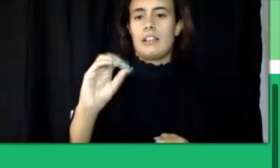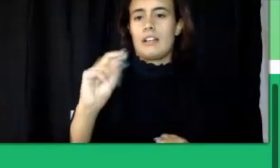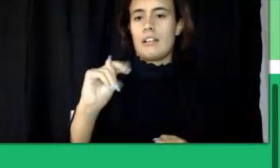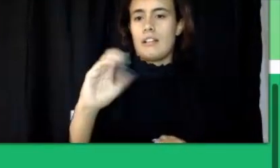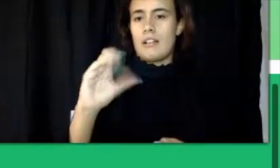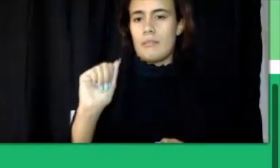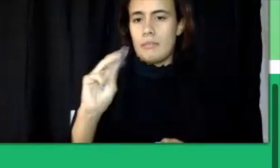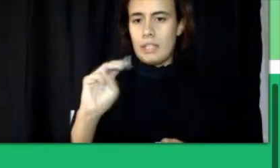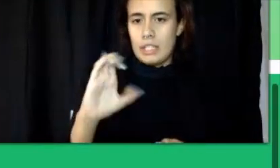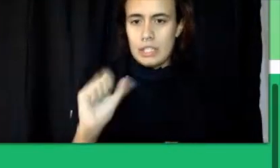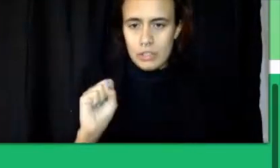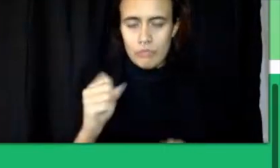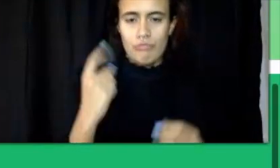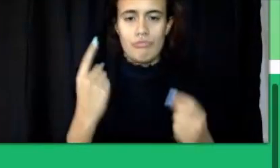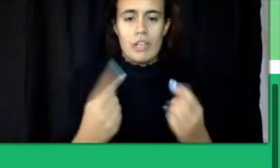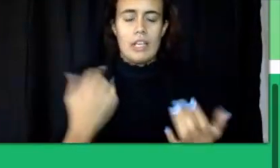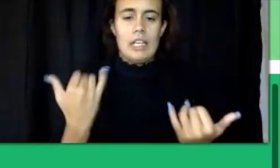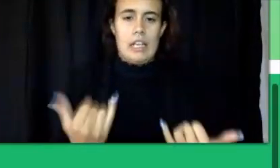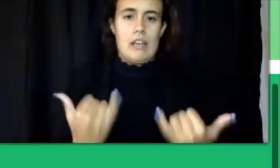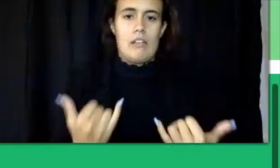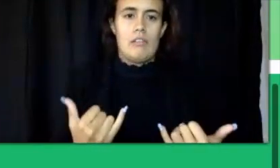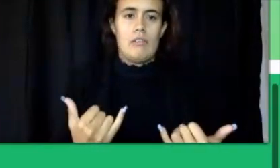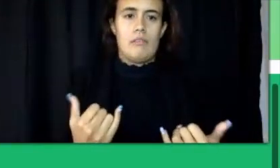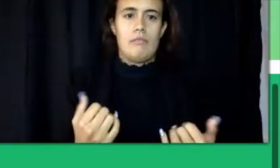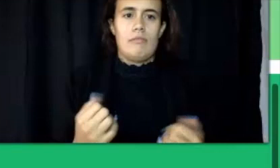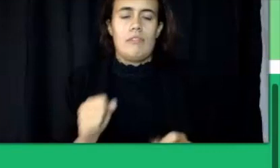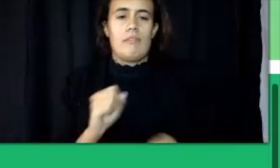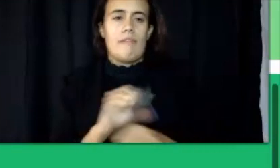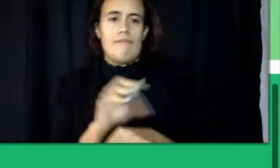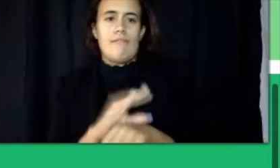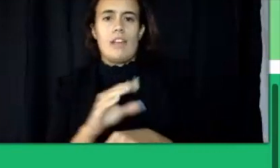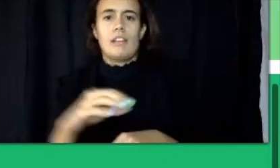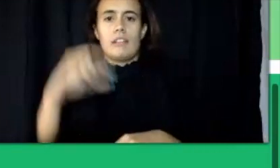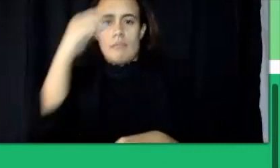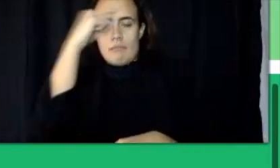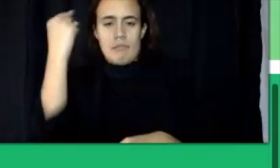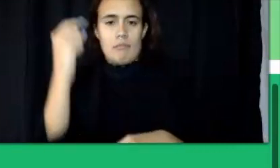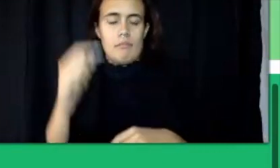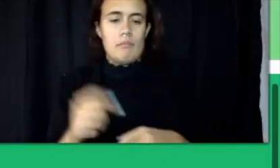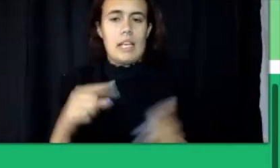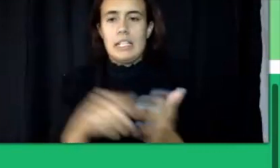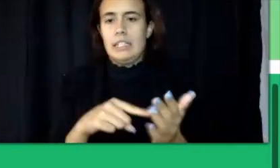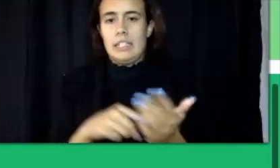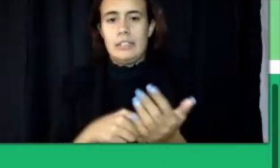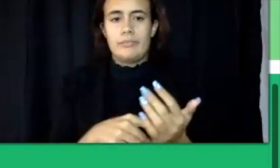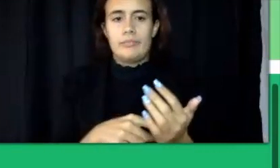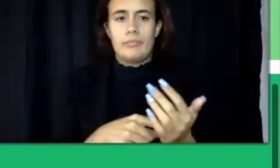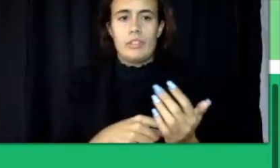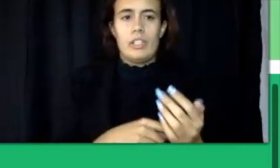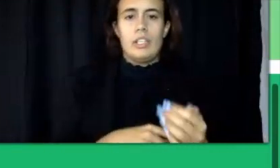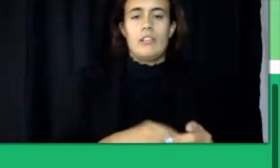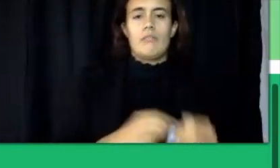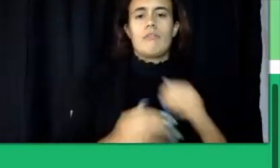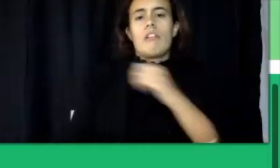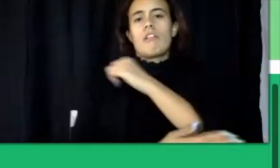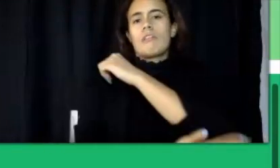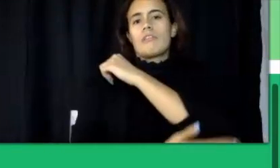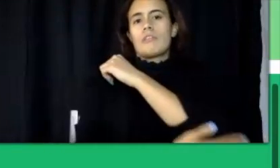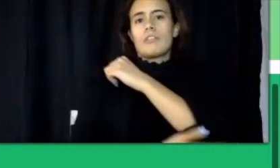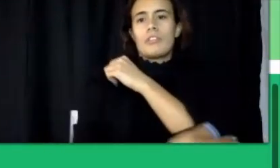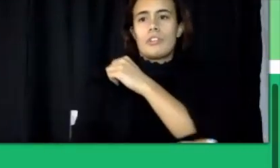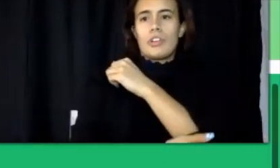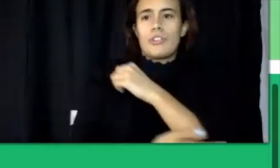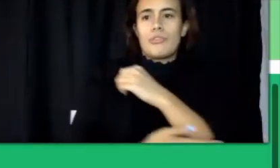of things is affecting Black people with substantial student debt? Whenever there's a crisis in the country, we feel the worst of